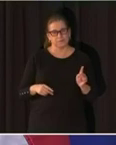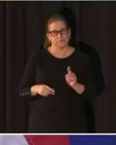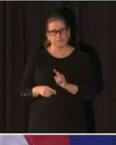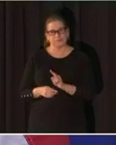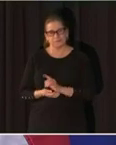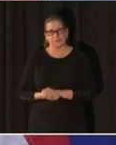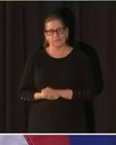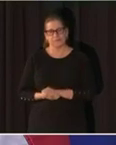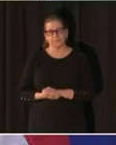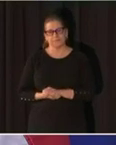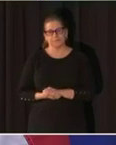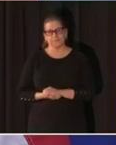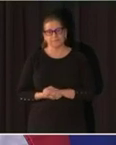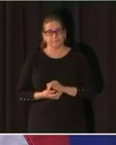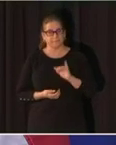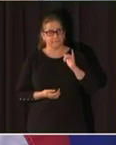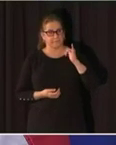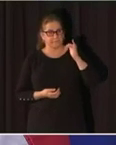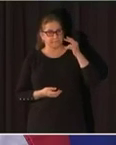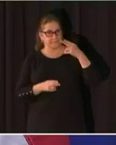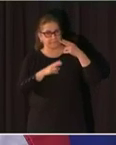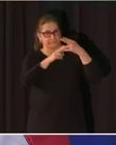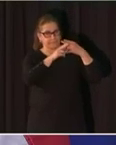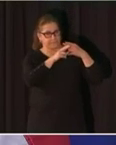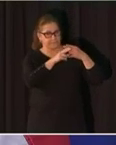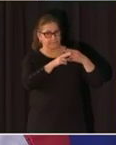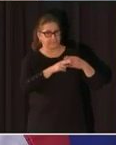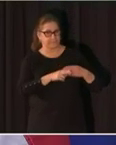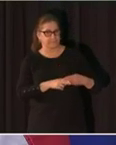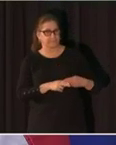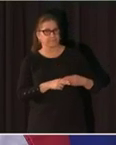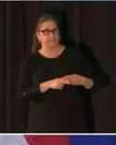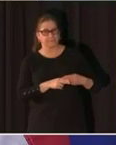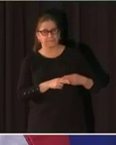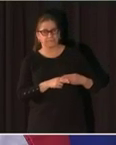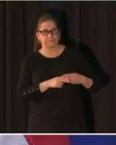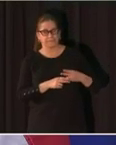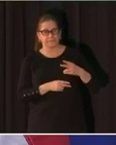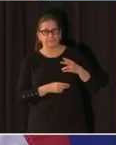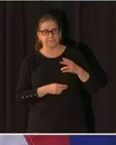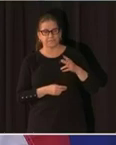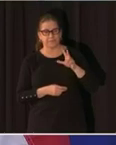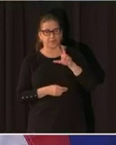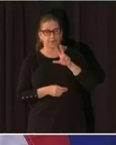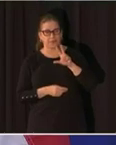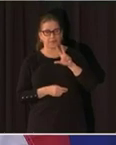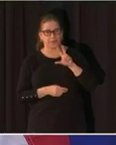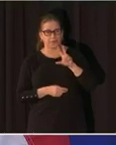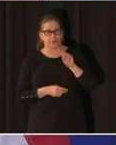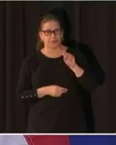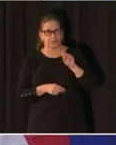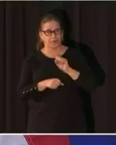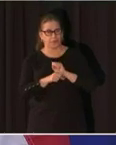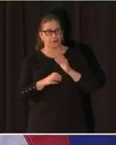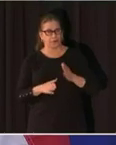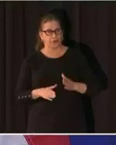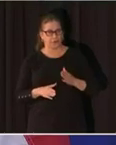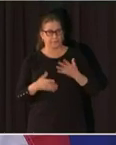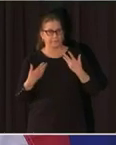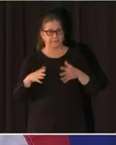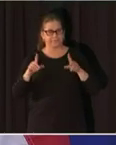these facilities report that a total of 30 employees have tested positive for COVID-19,